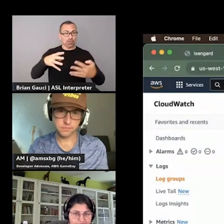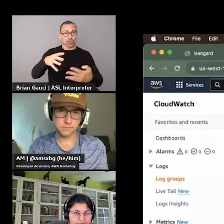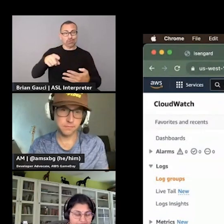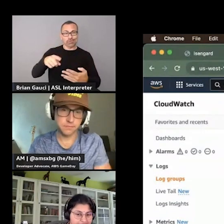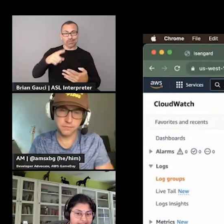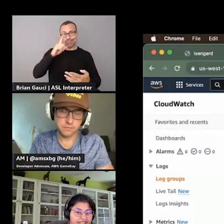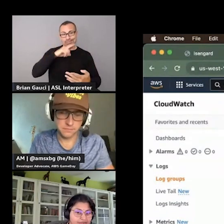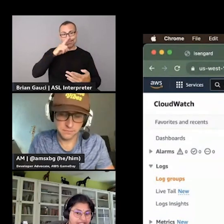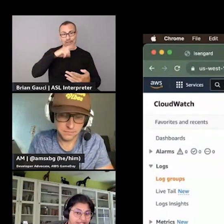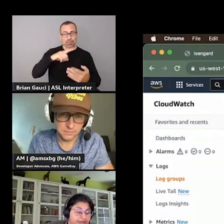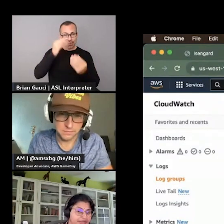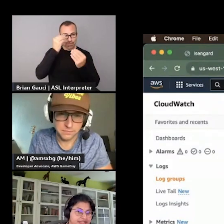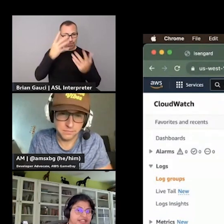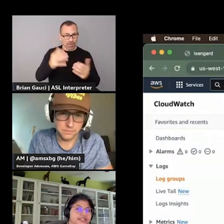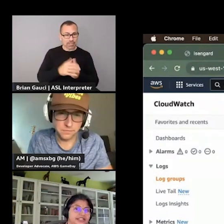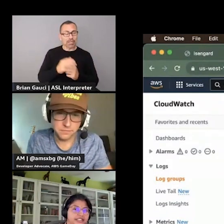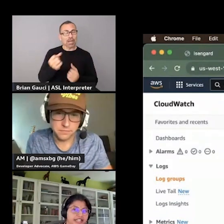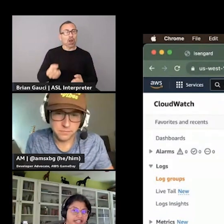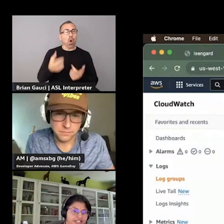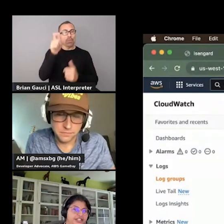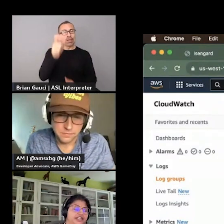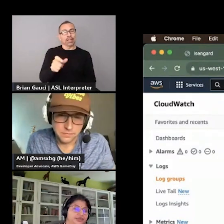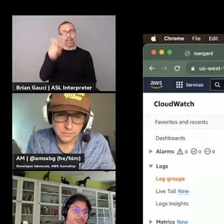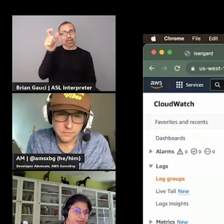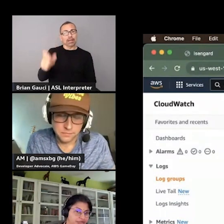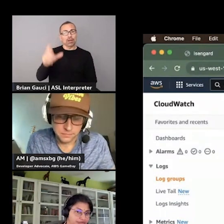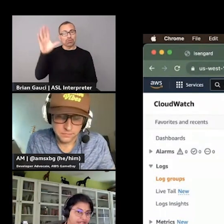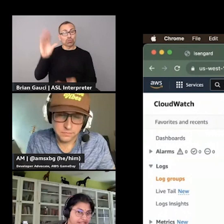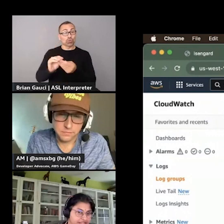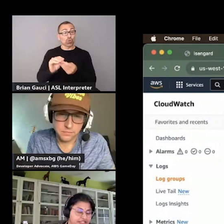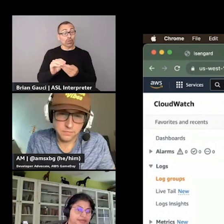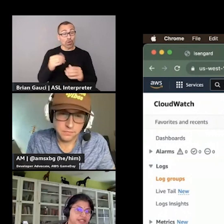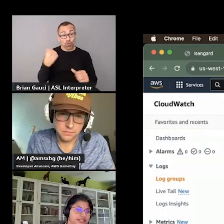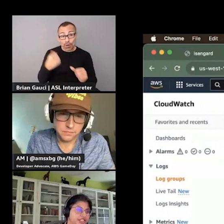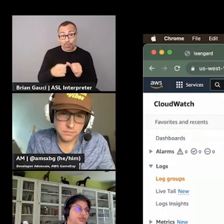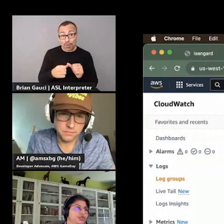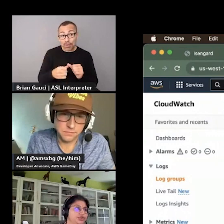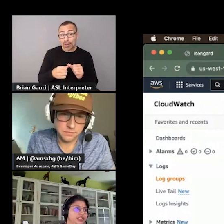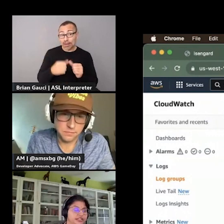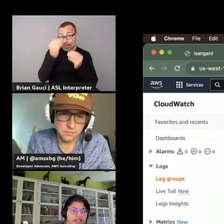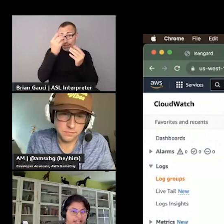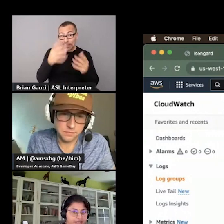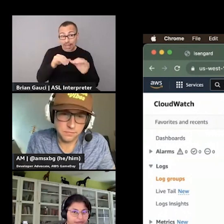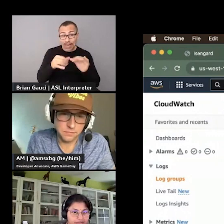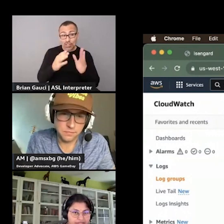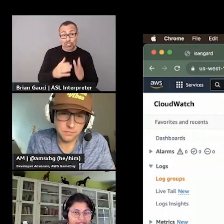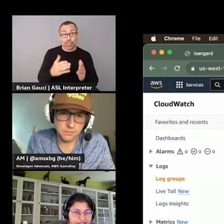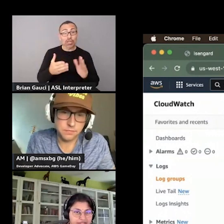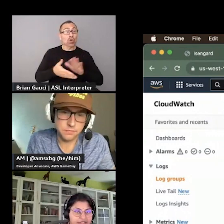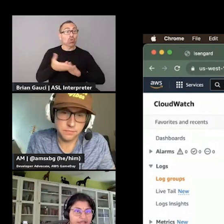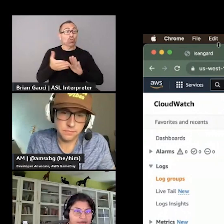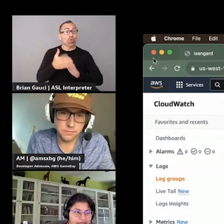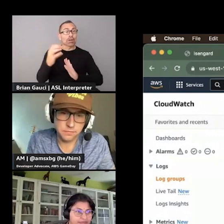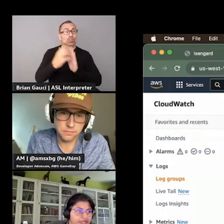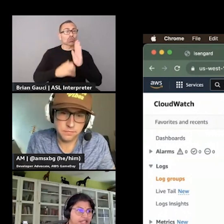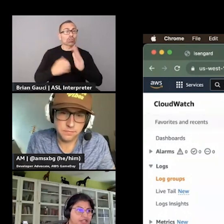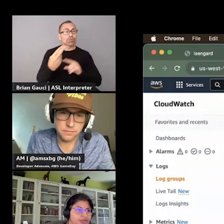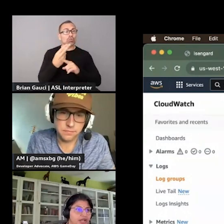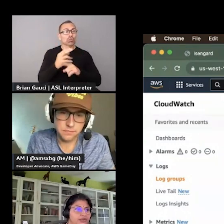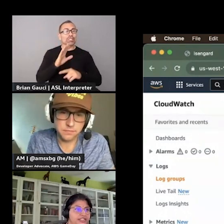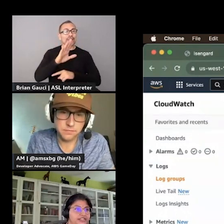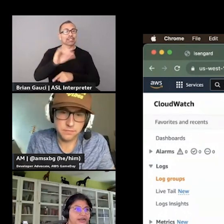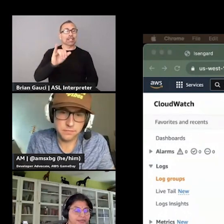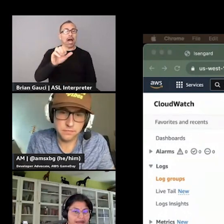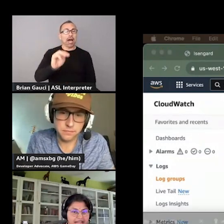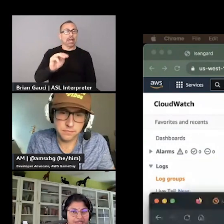of columns. Okay, so let's remember this. The data engineer was able to run the scripts just using his IAM policies. Okay, so